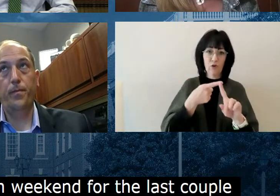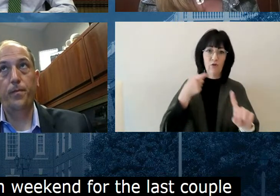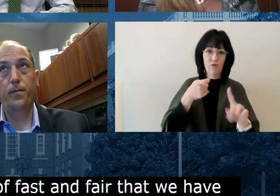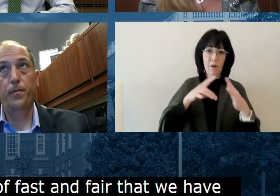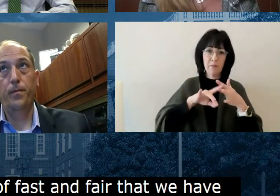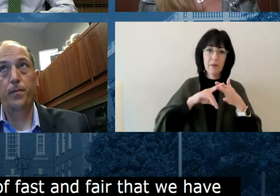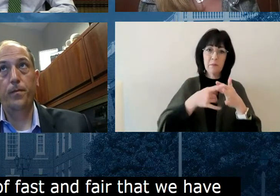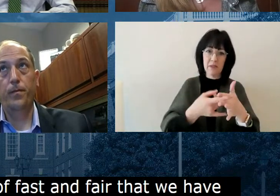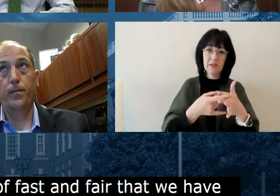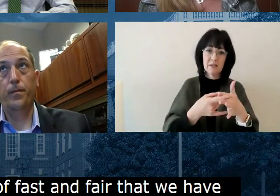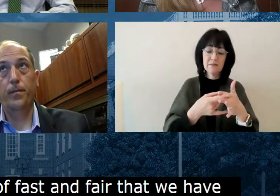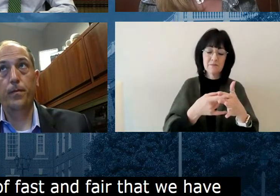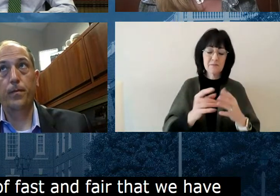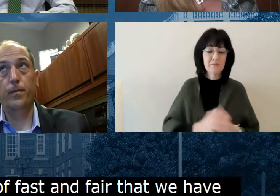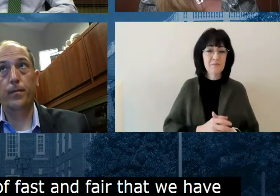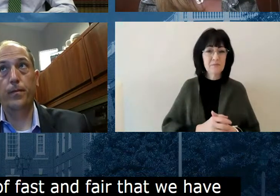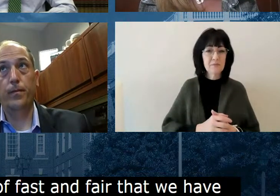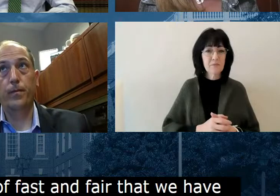us to make the